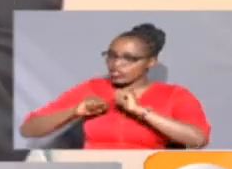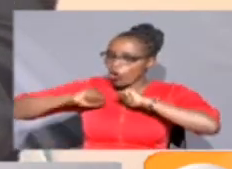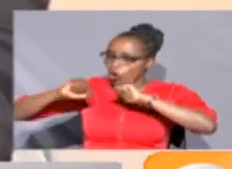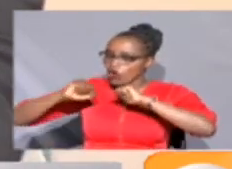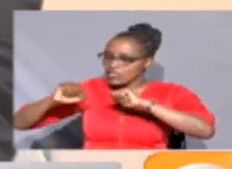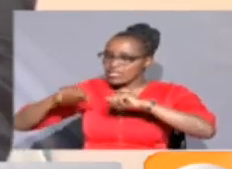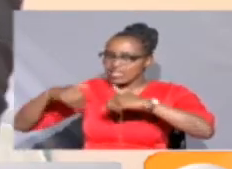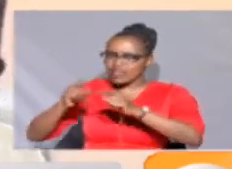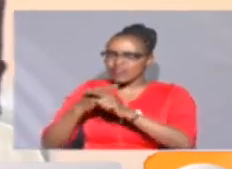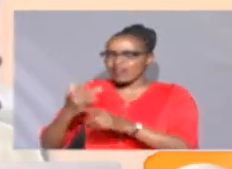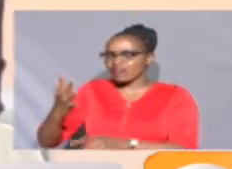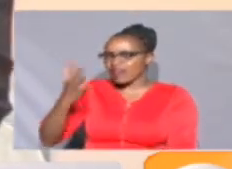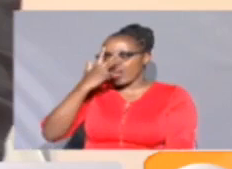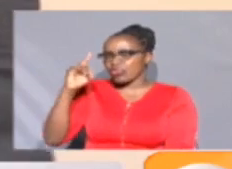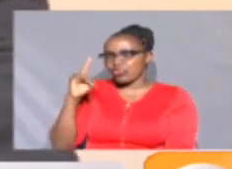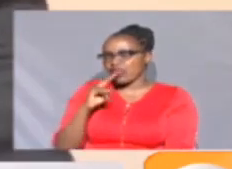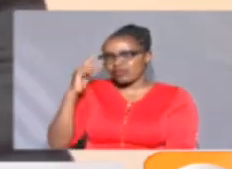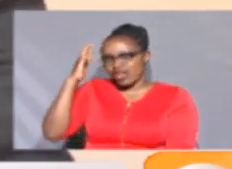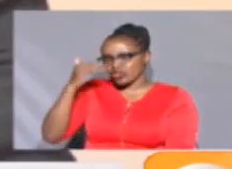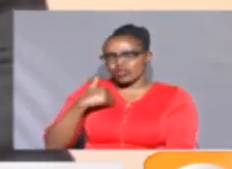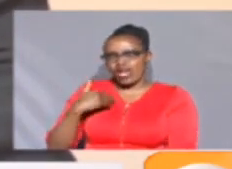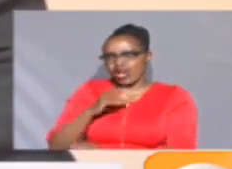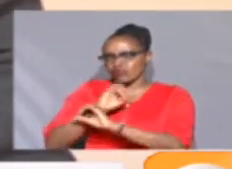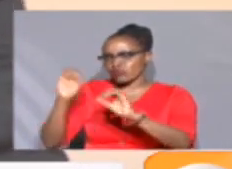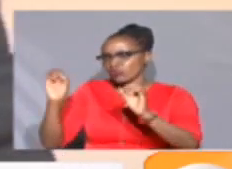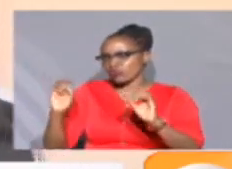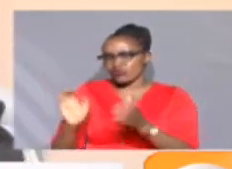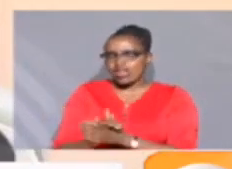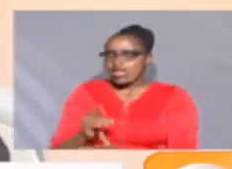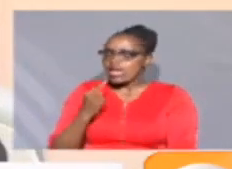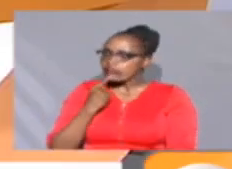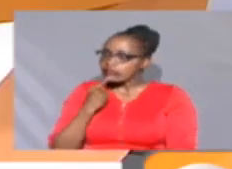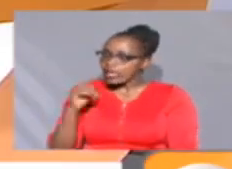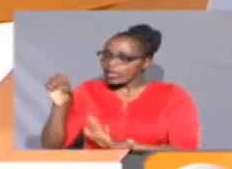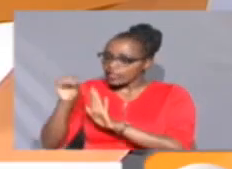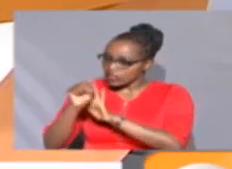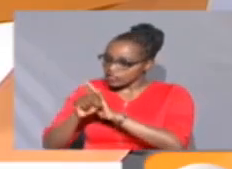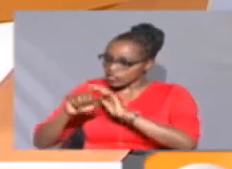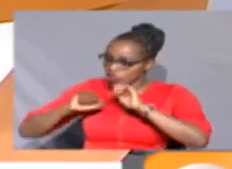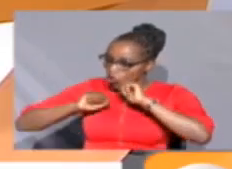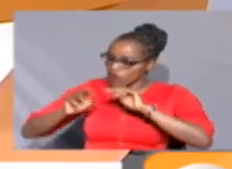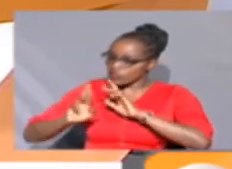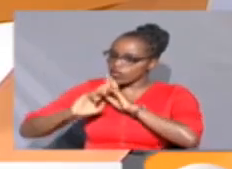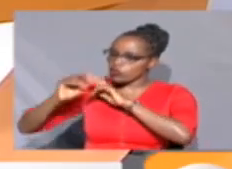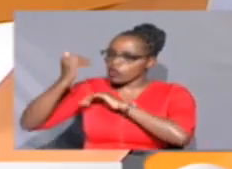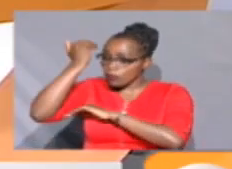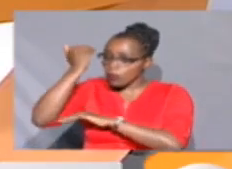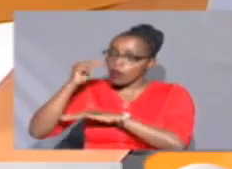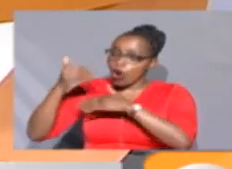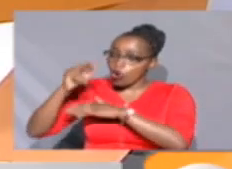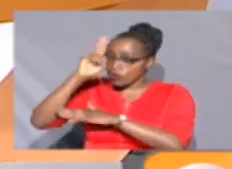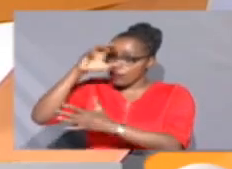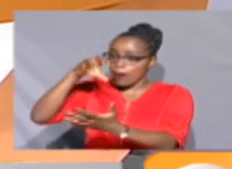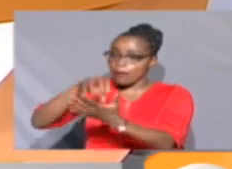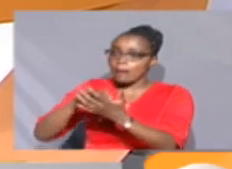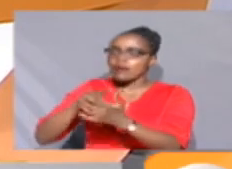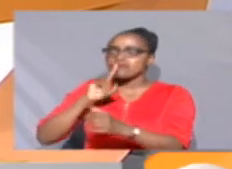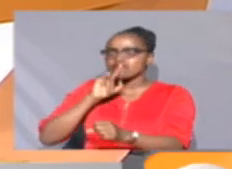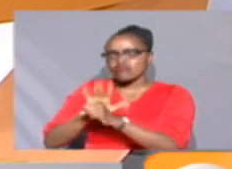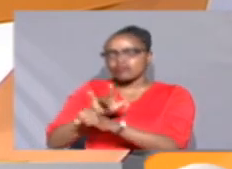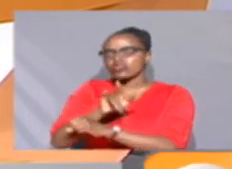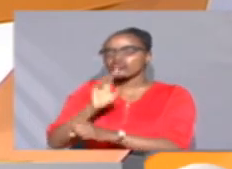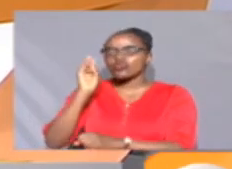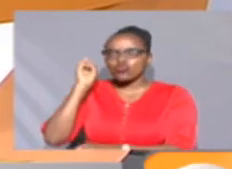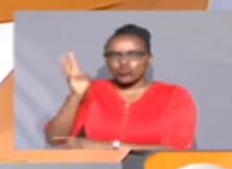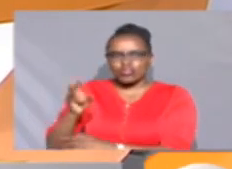is embarrassing no reason. Which is supposed to be a deterrent. Tell the state officer to report to court or to the police station, and I assure you they will. What about